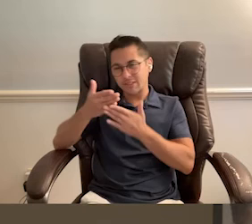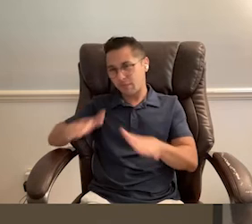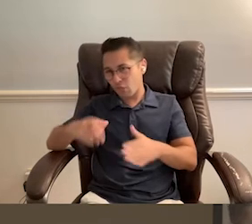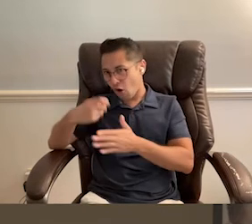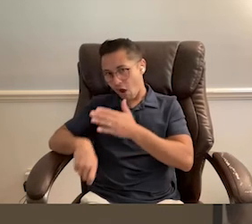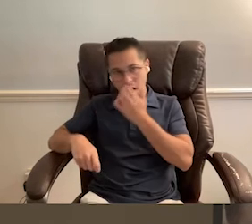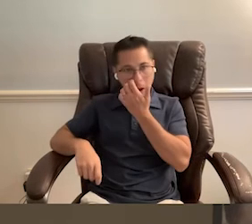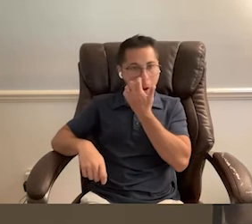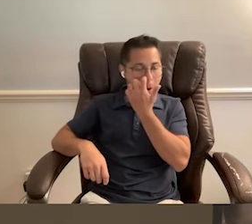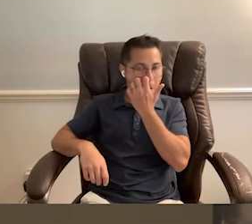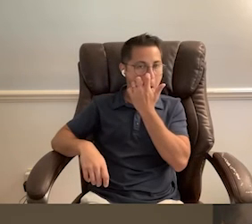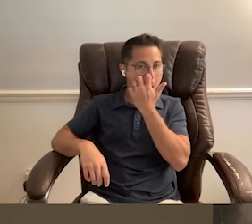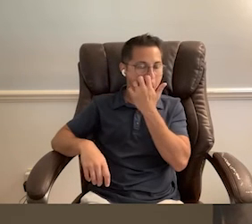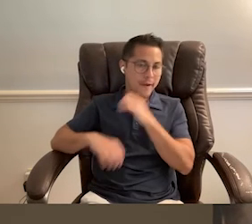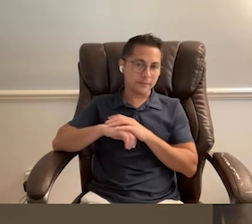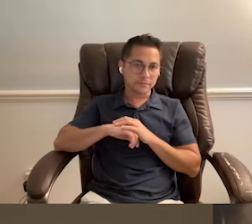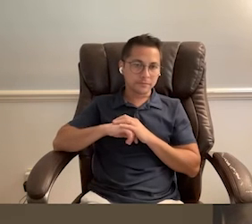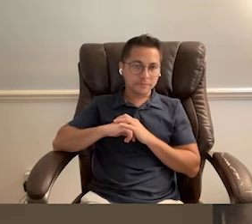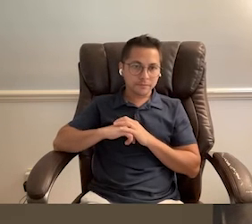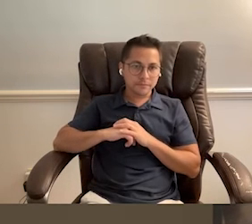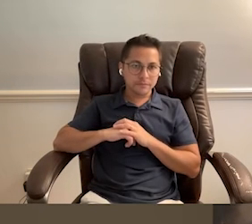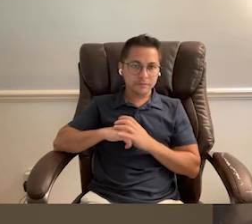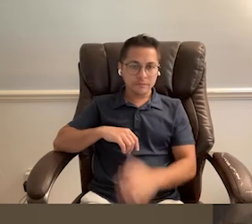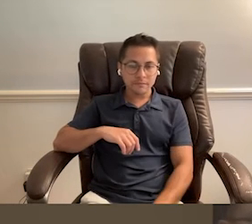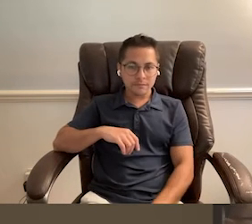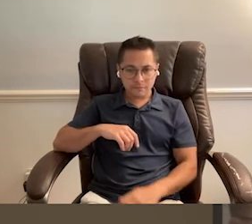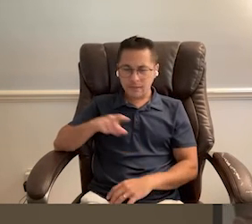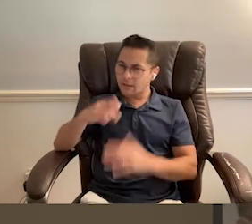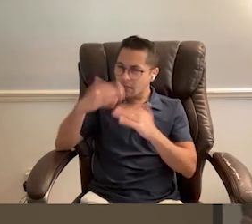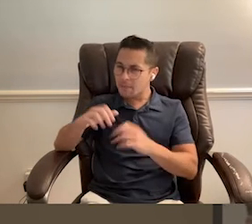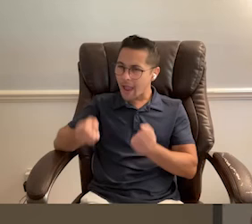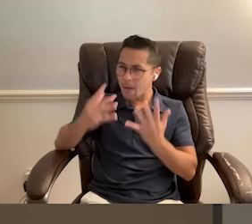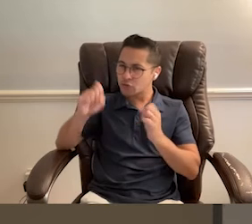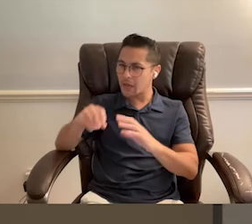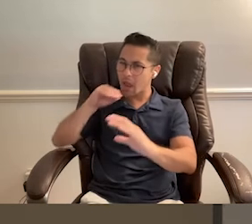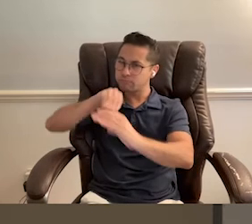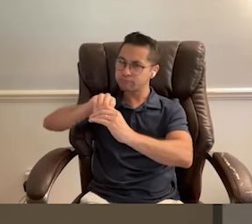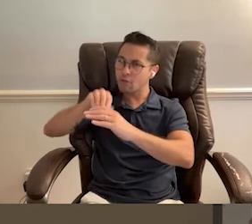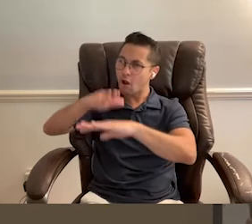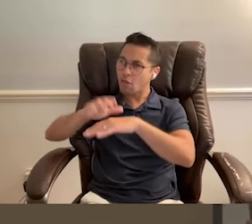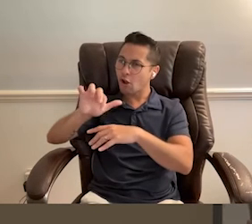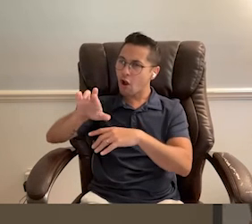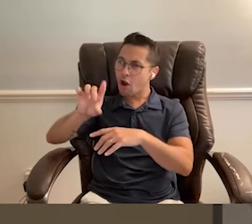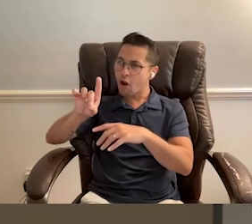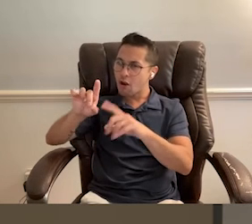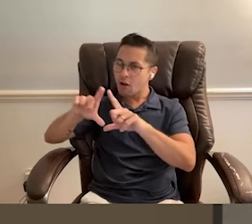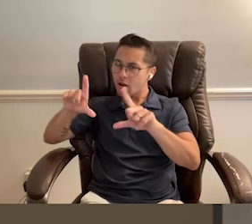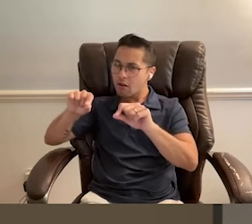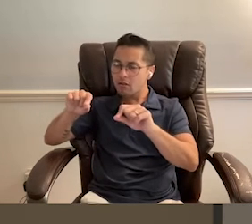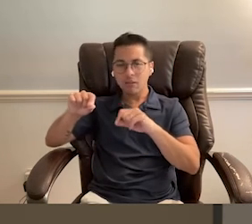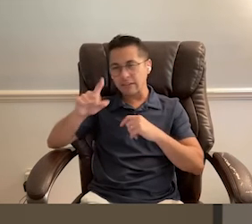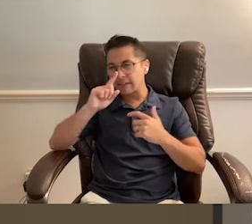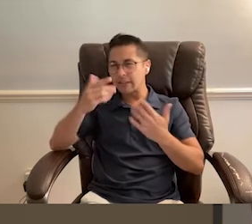the other $250. Is there a limit to how much you can load on it? I mean, Yeah, there's some limits, like you can only put like $5,000 or $10,000